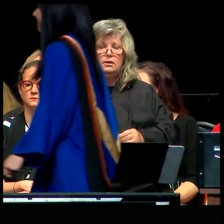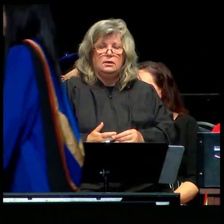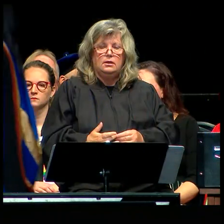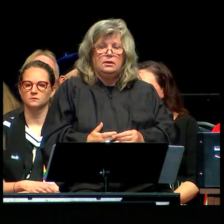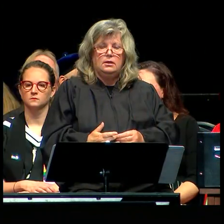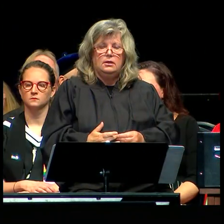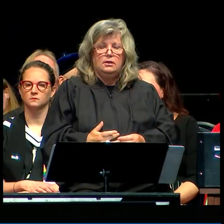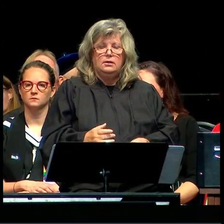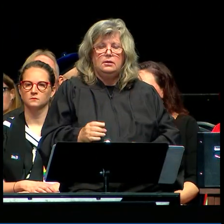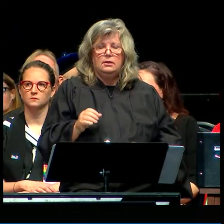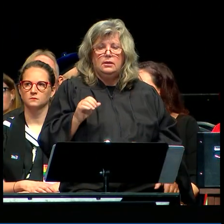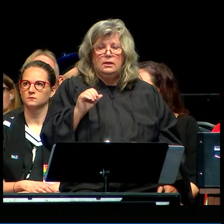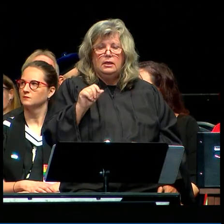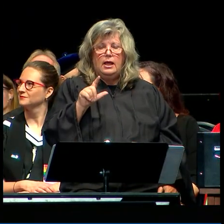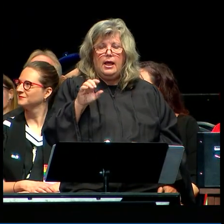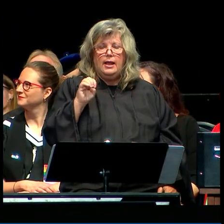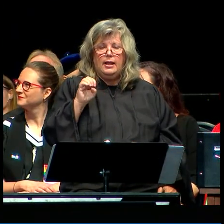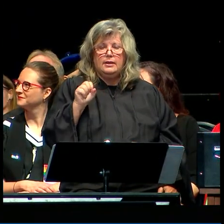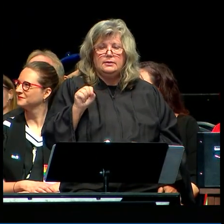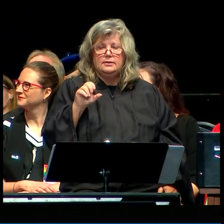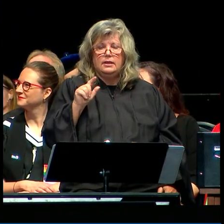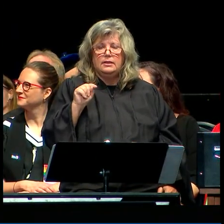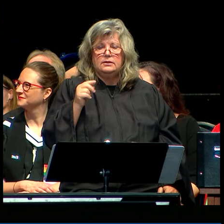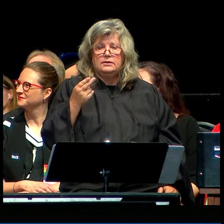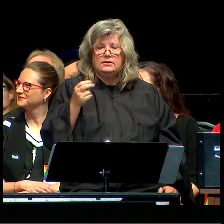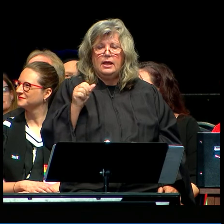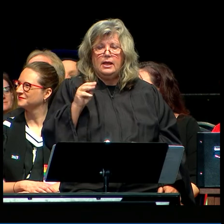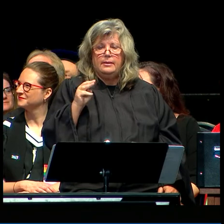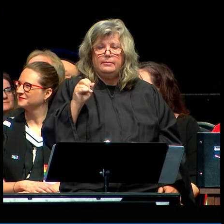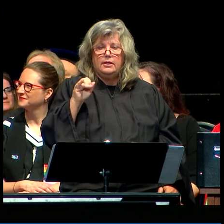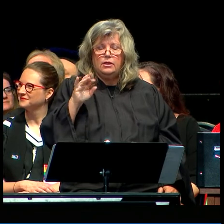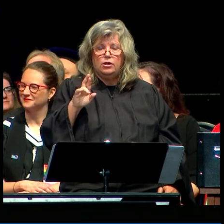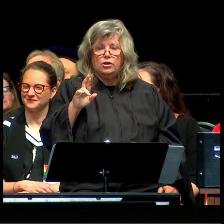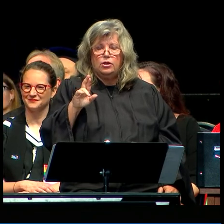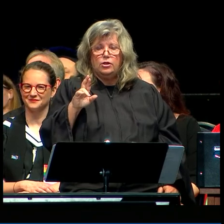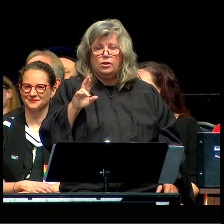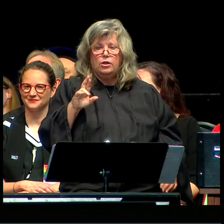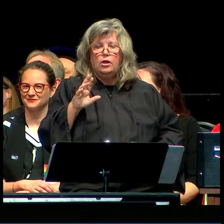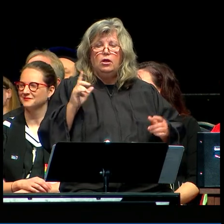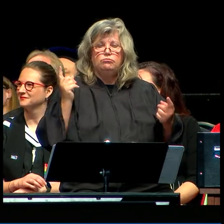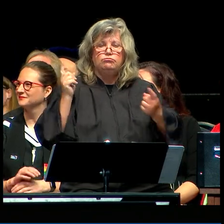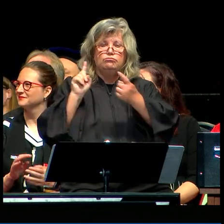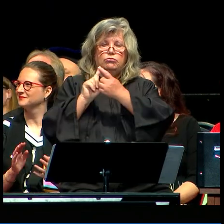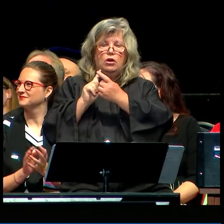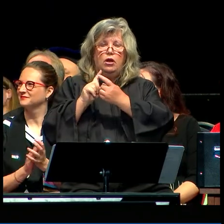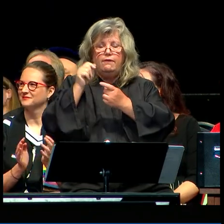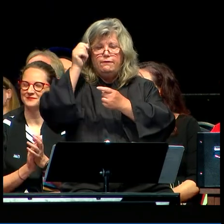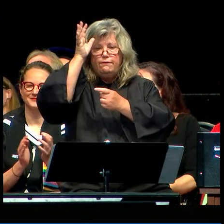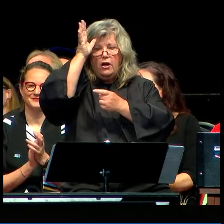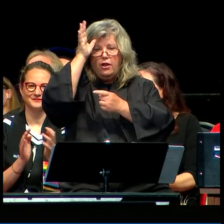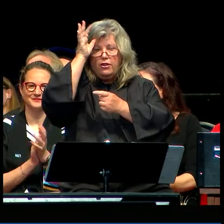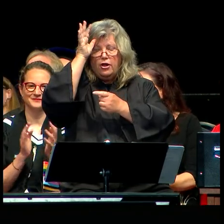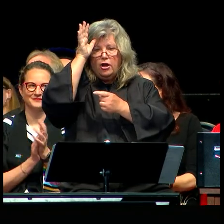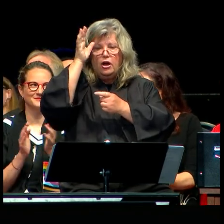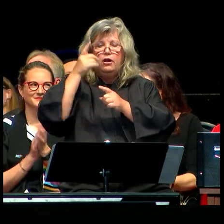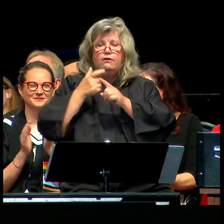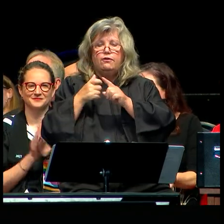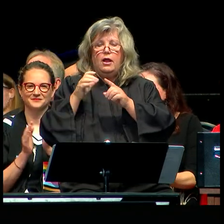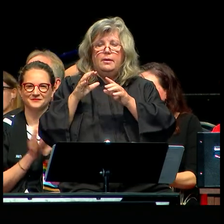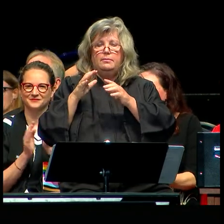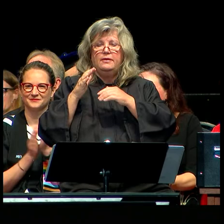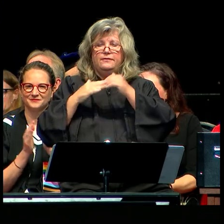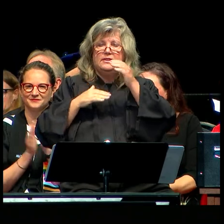Alice Tamir, who is being congratulated on stage by their father, Naman Tamir, from Facilities Management and